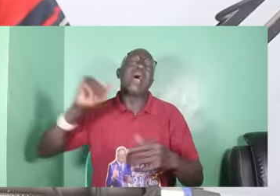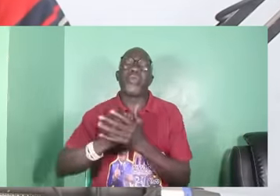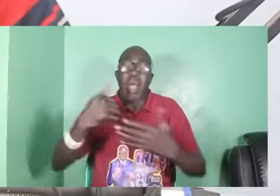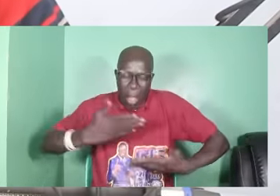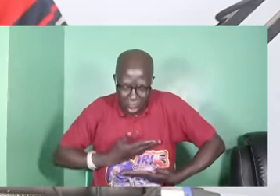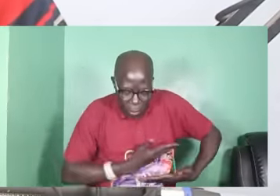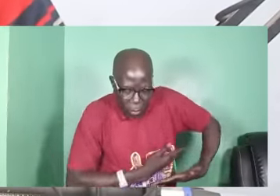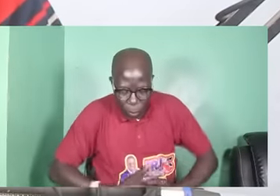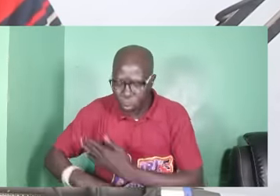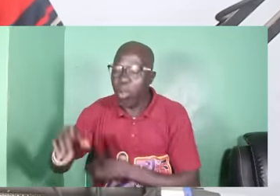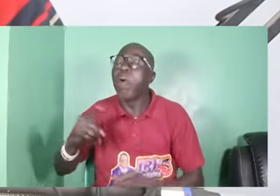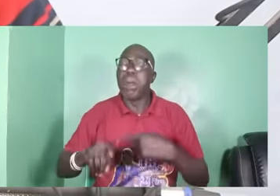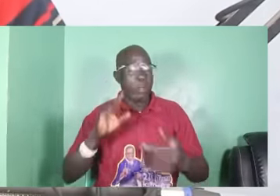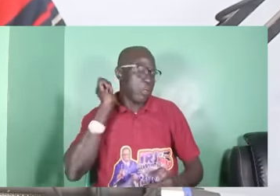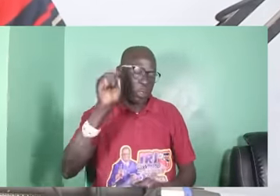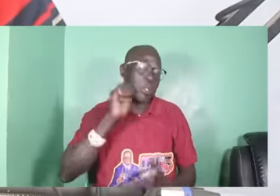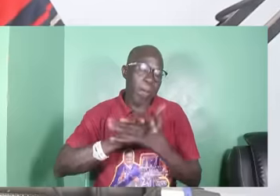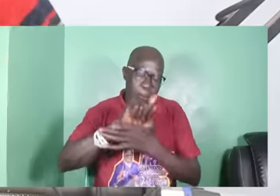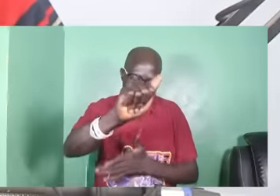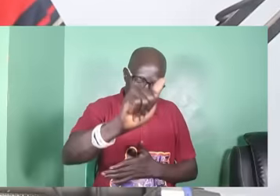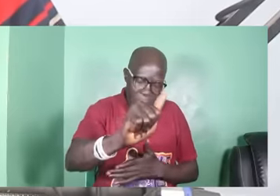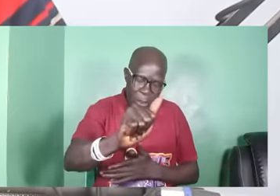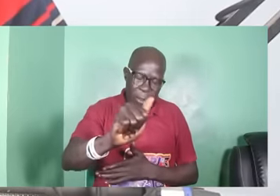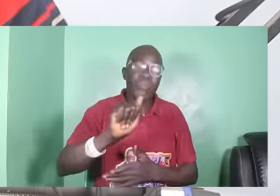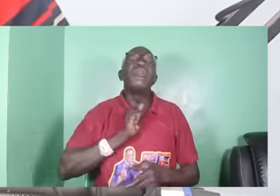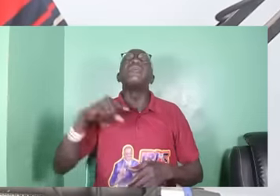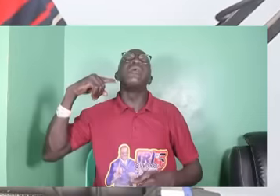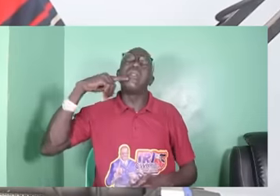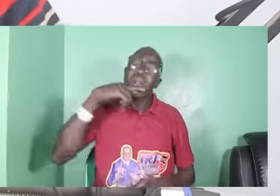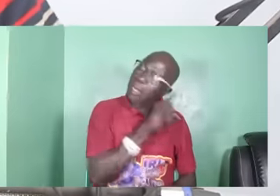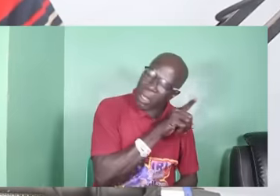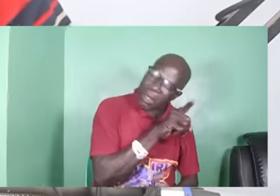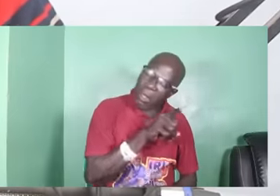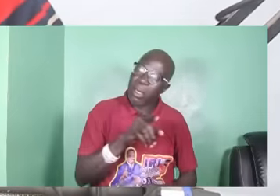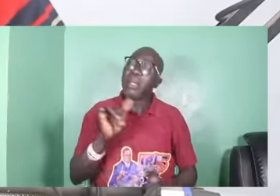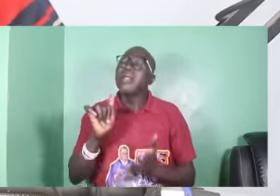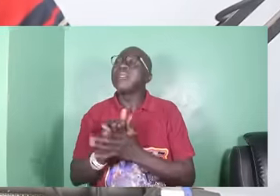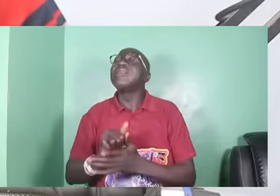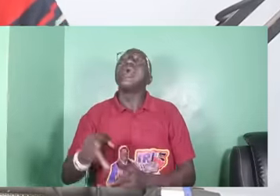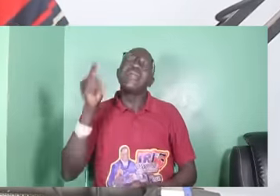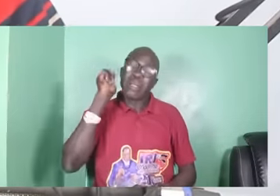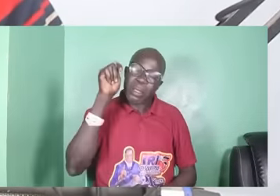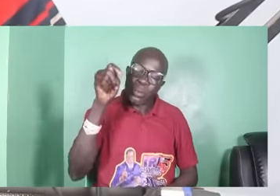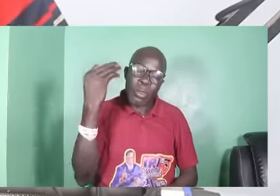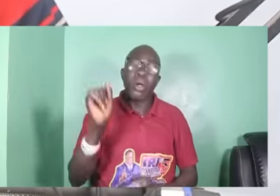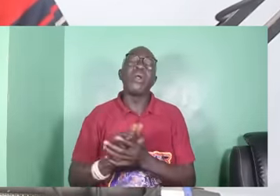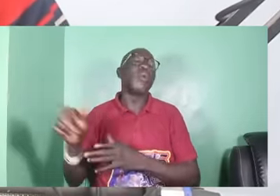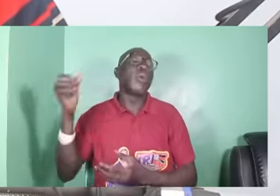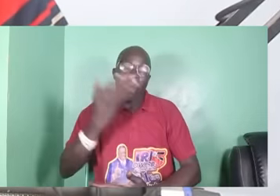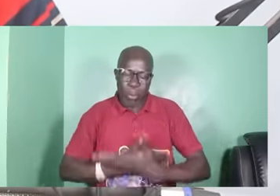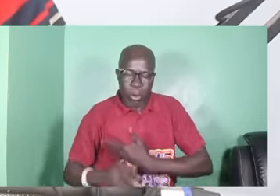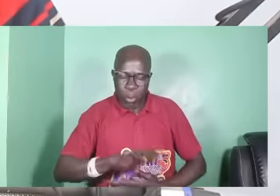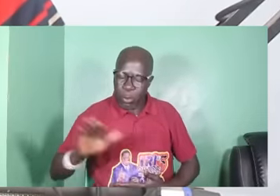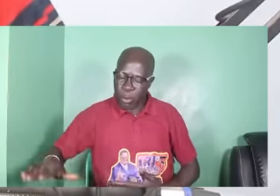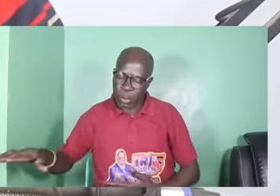give back to children. So go back, boy. But she believes so much. That is a lie. We are going to listen to this one of